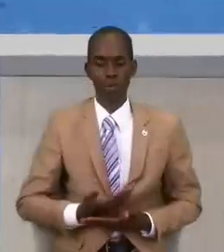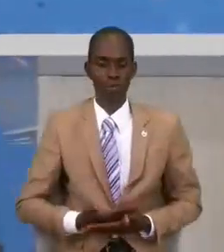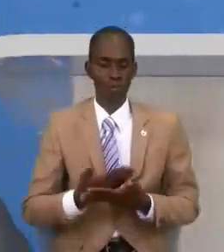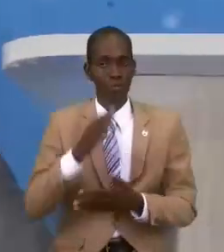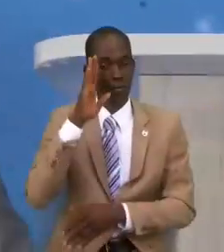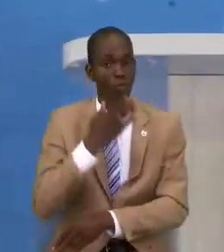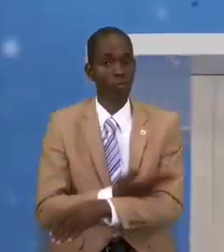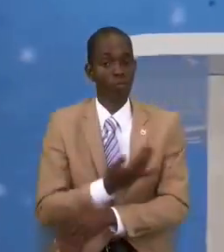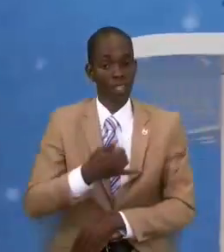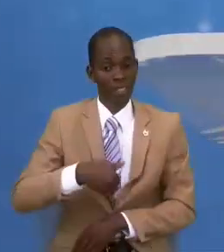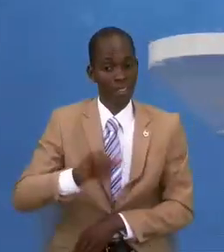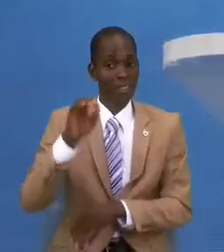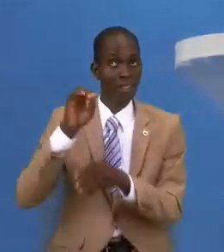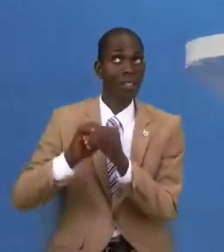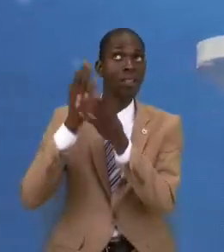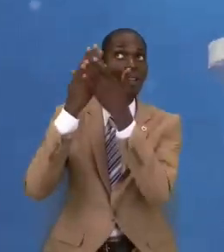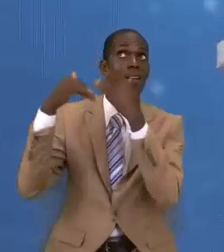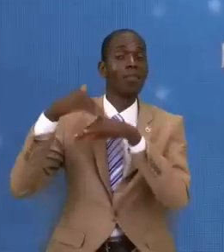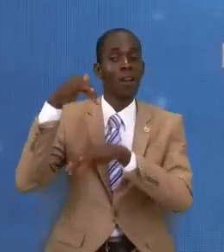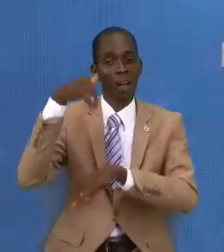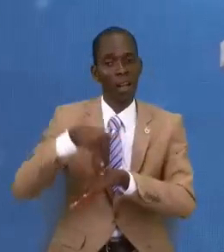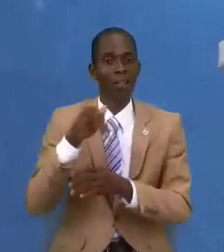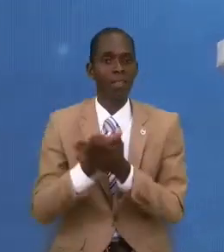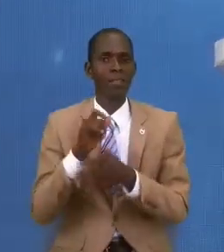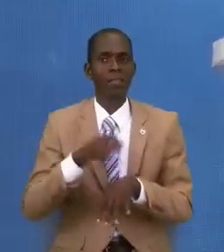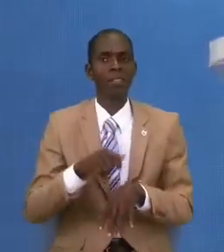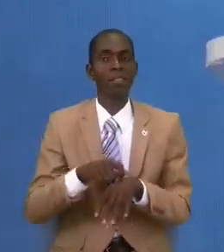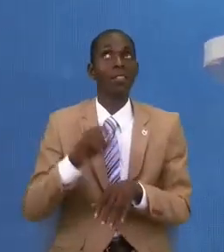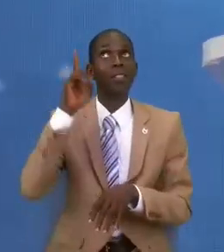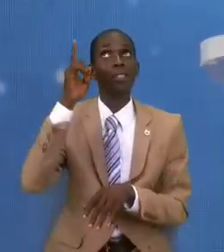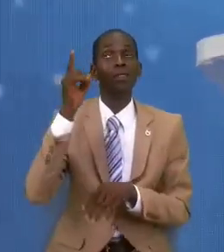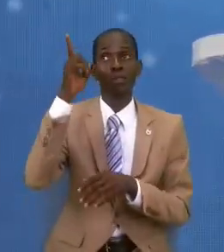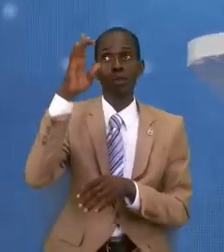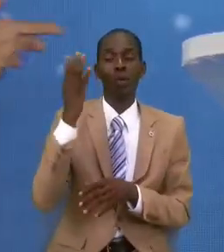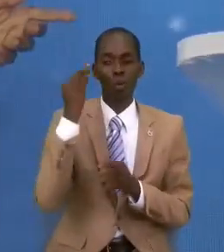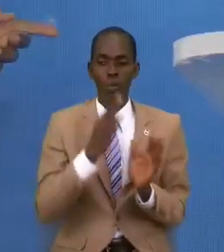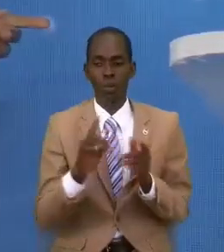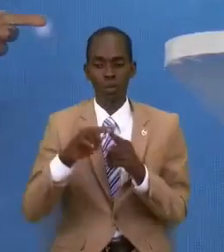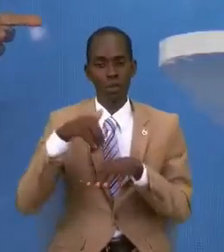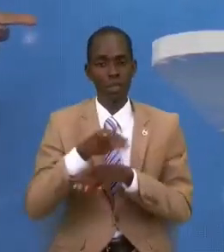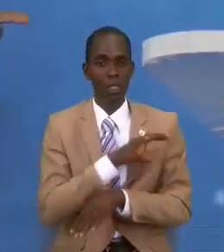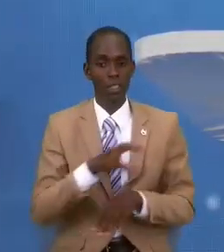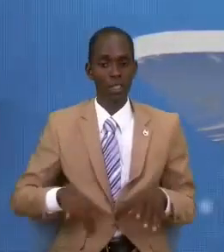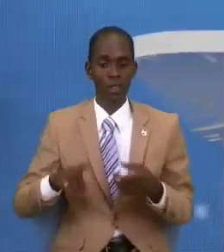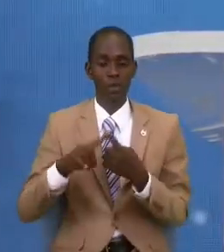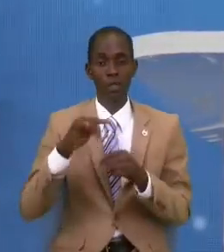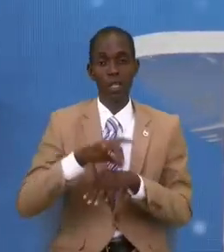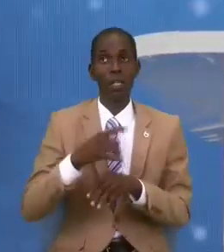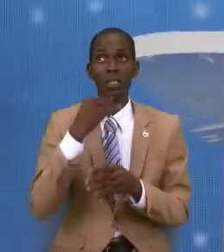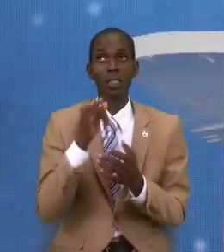going to send him to the earth. And he says, when he sends him to the earth, he'll give him for